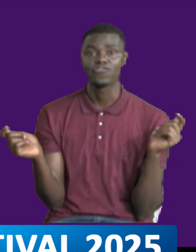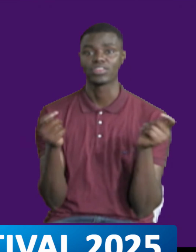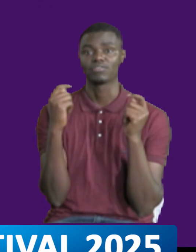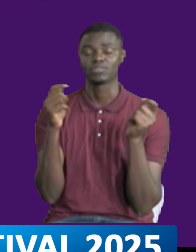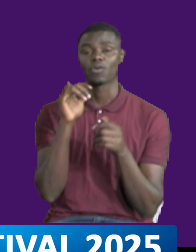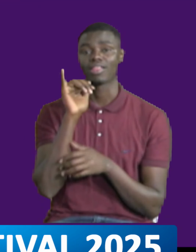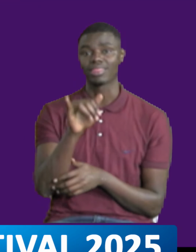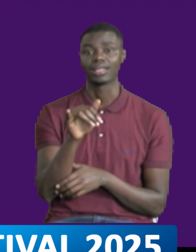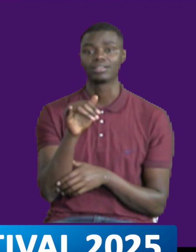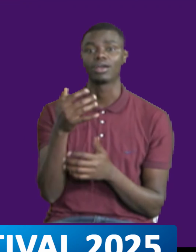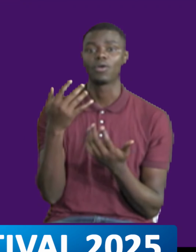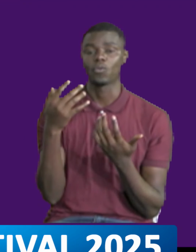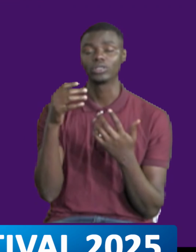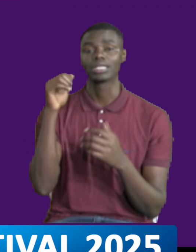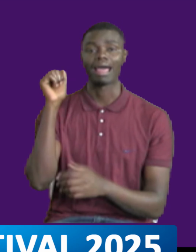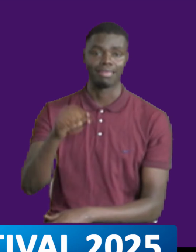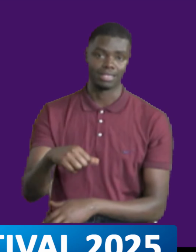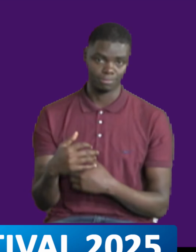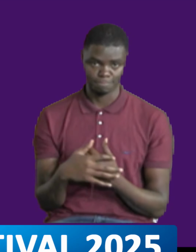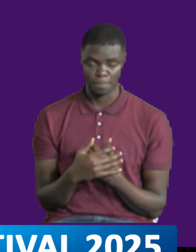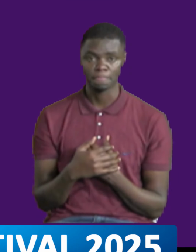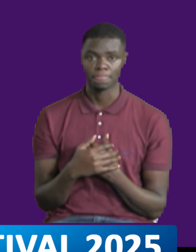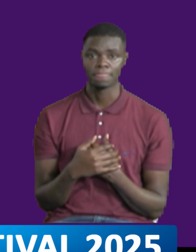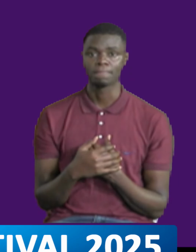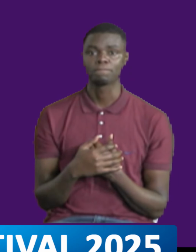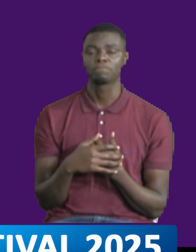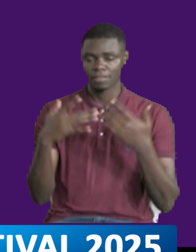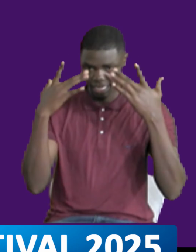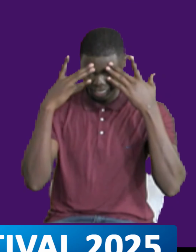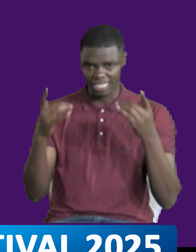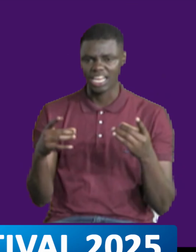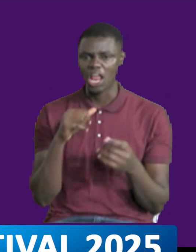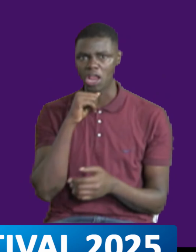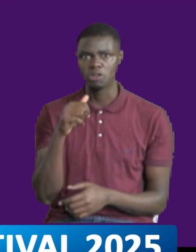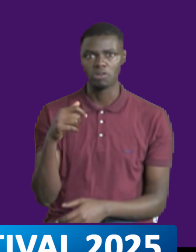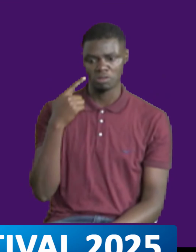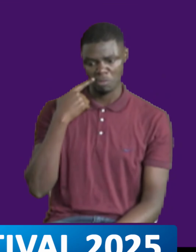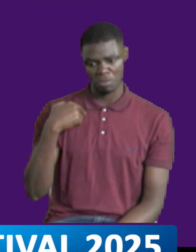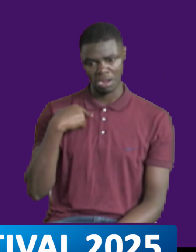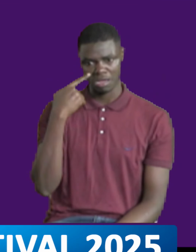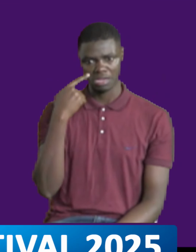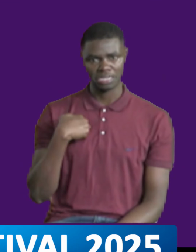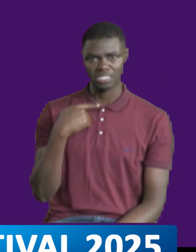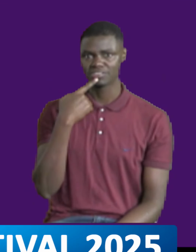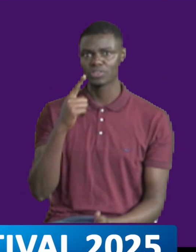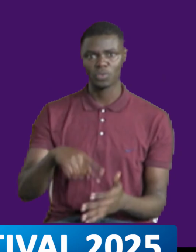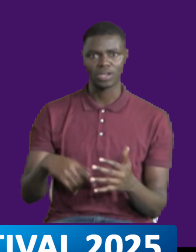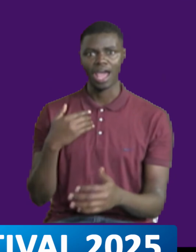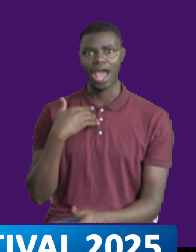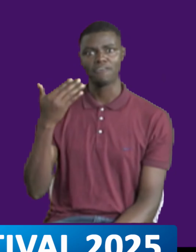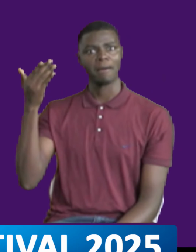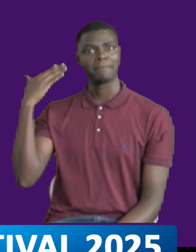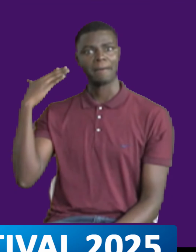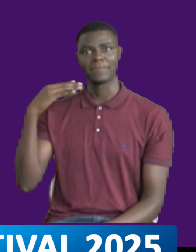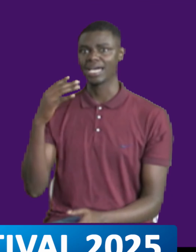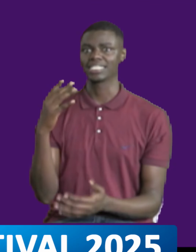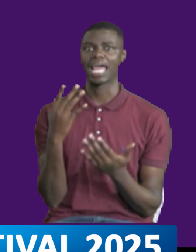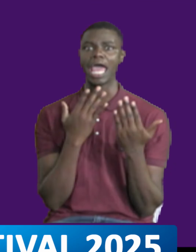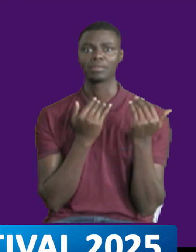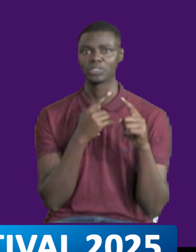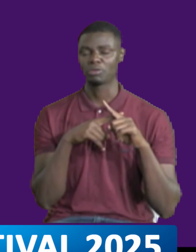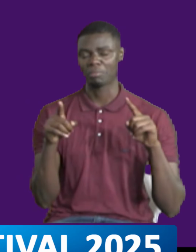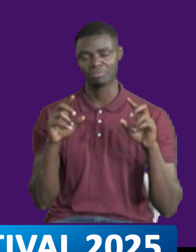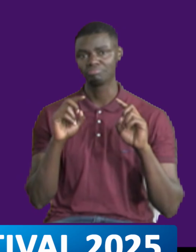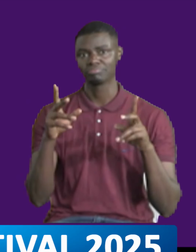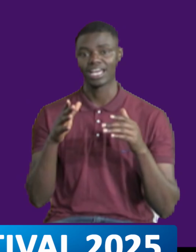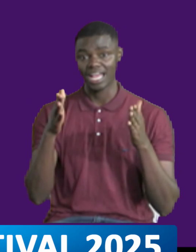that was a resounding yes. She just decided not to brag to say that they surpassed expectations, but